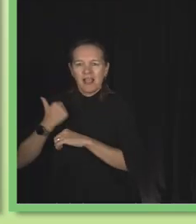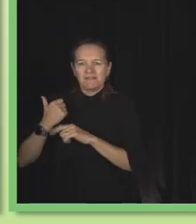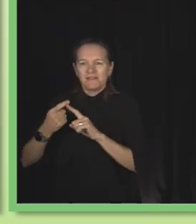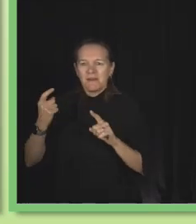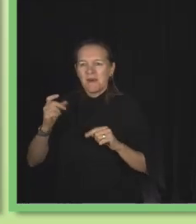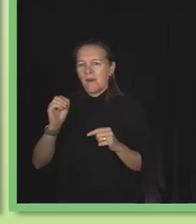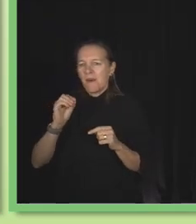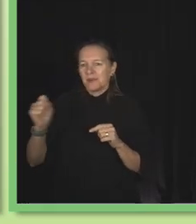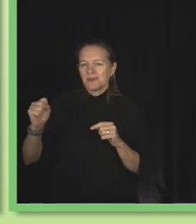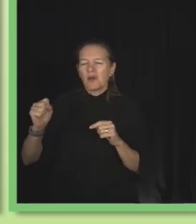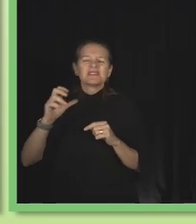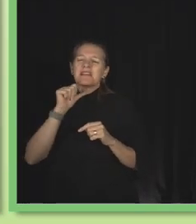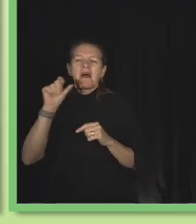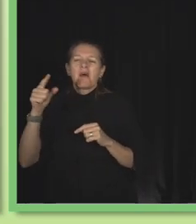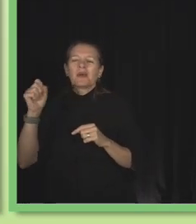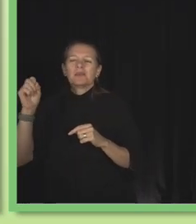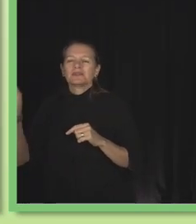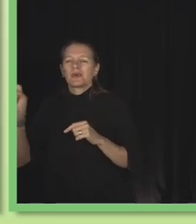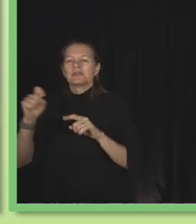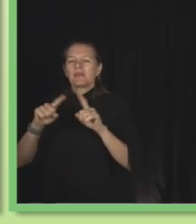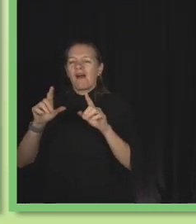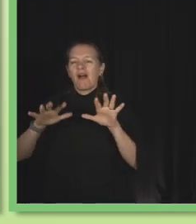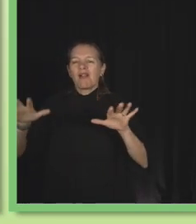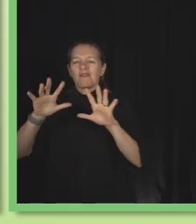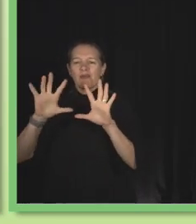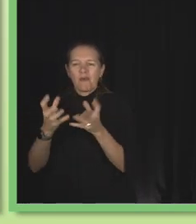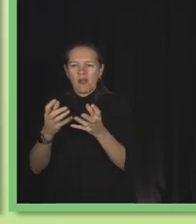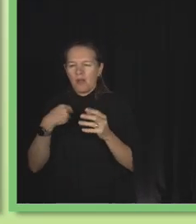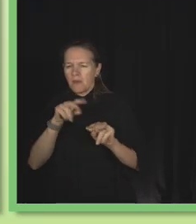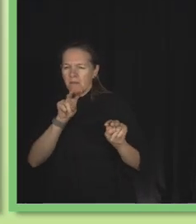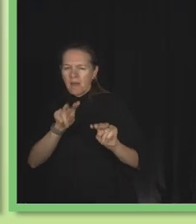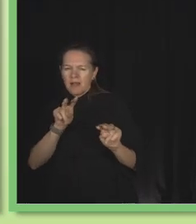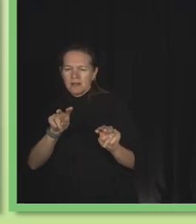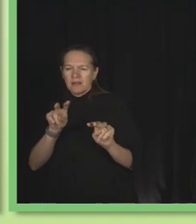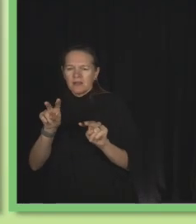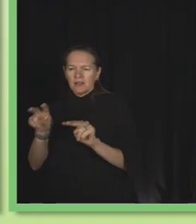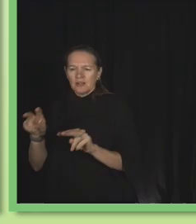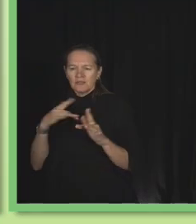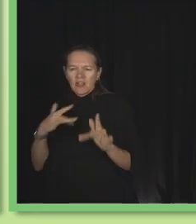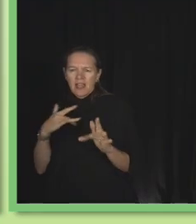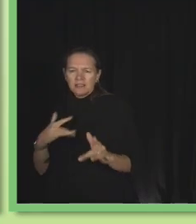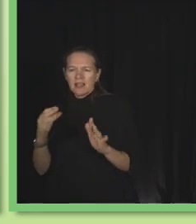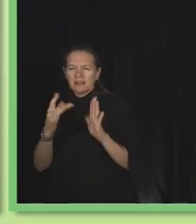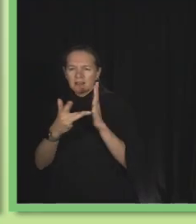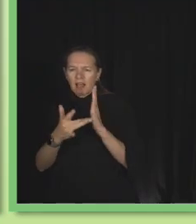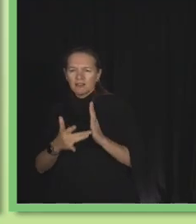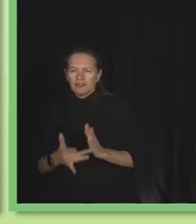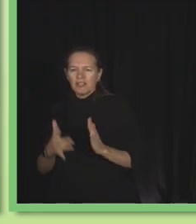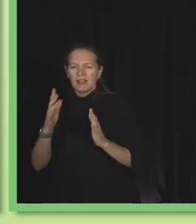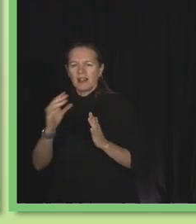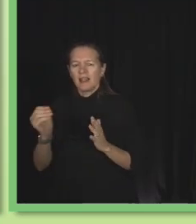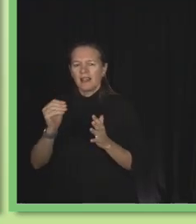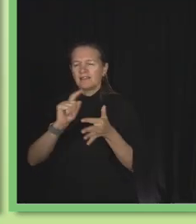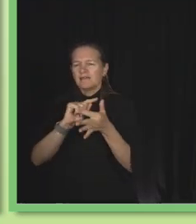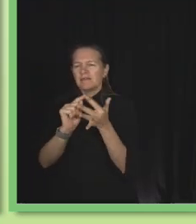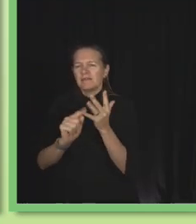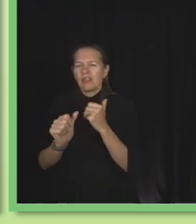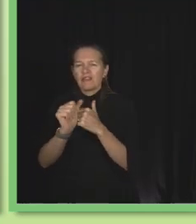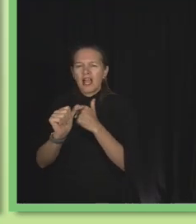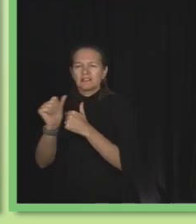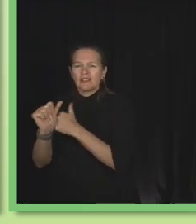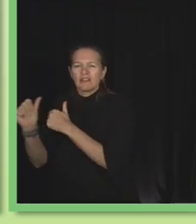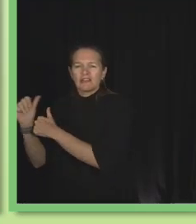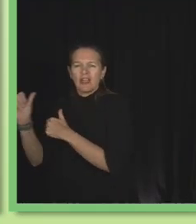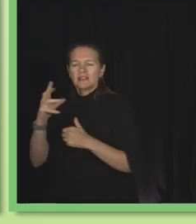open source, but all software in the world. We monitor evolving threats and develop technologies like SBOM, Sigstore, SLSA, and more.